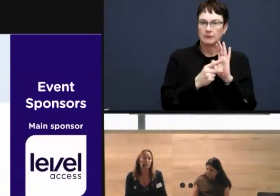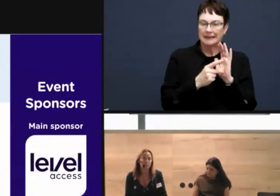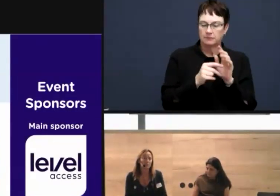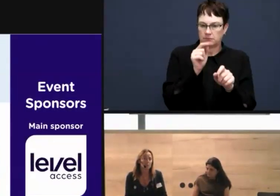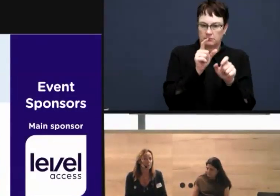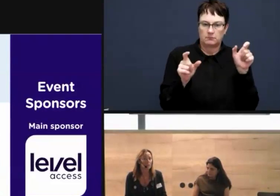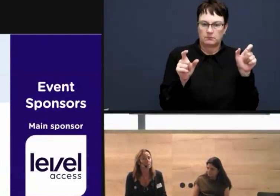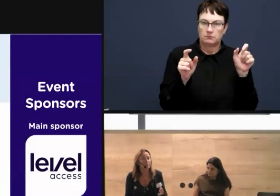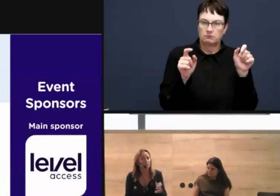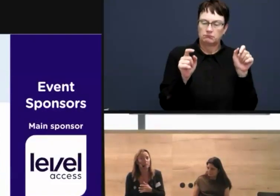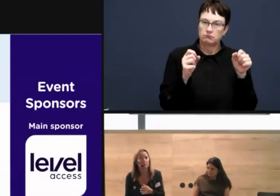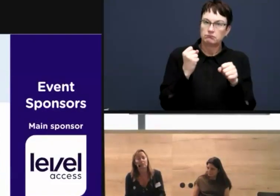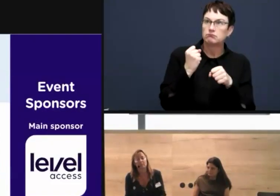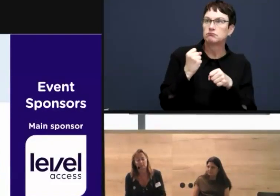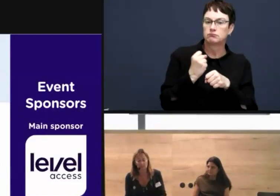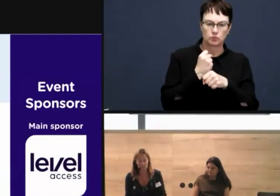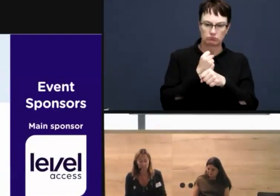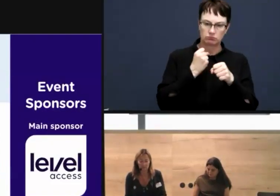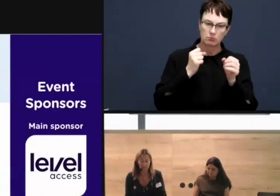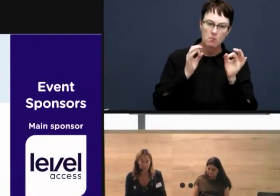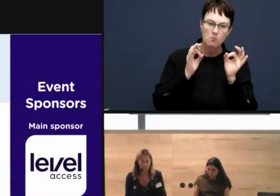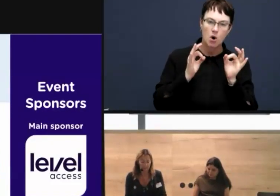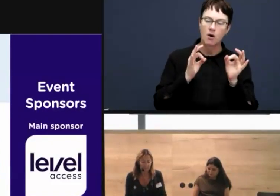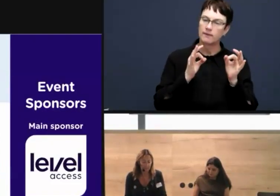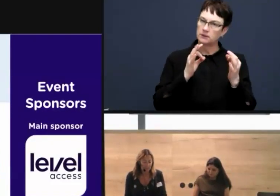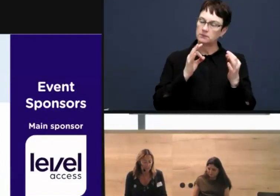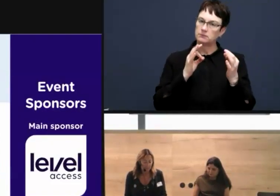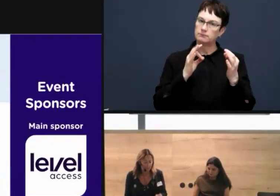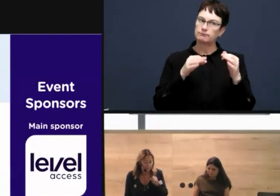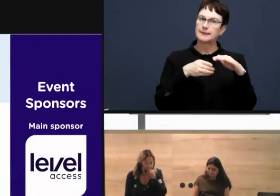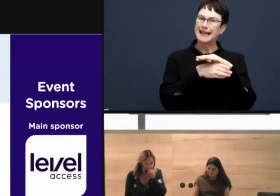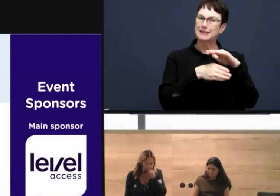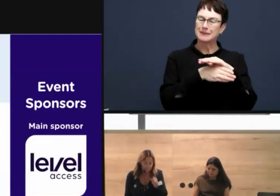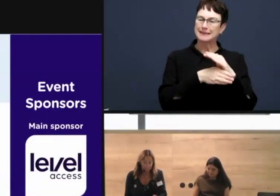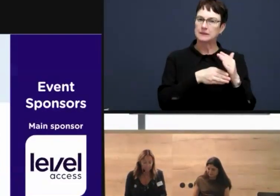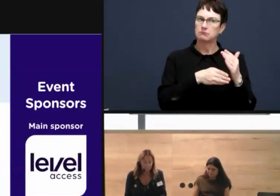they're doing things that affect accessibility in a very bad way. So